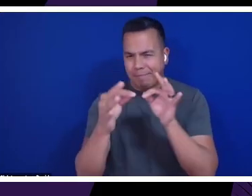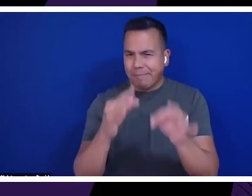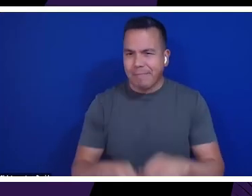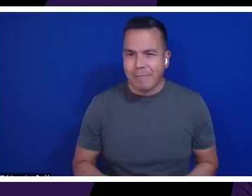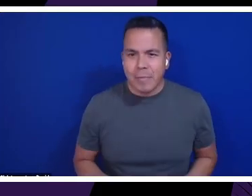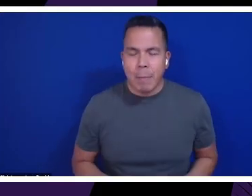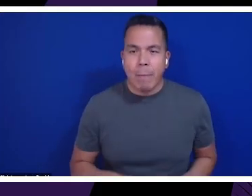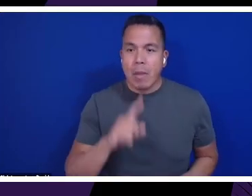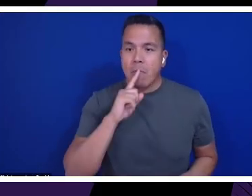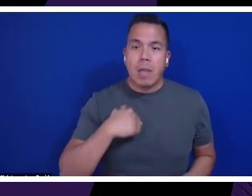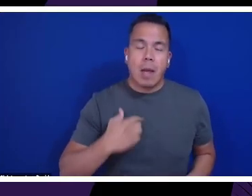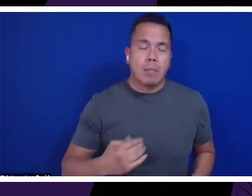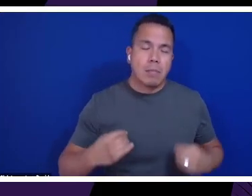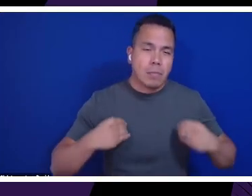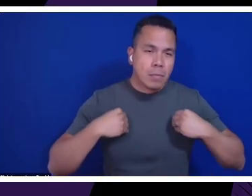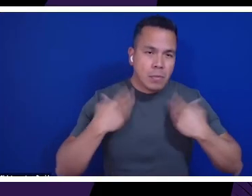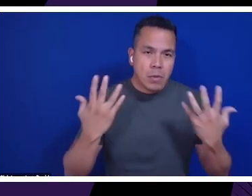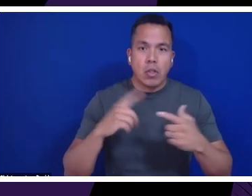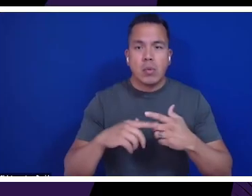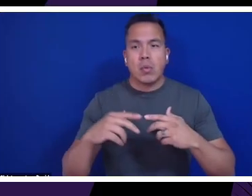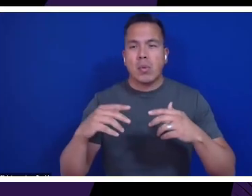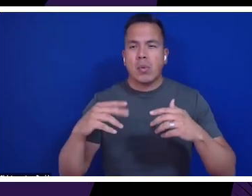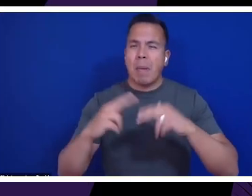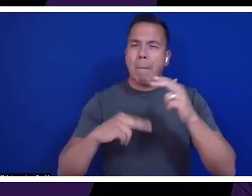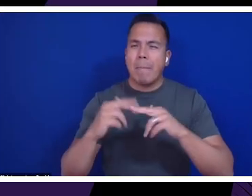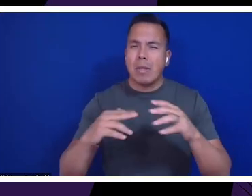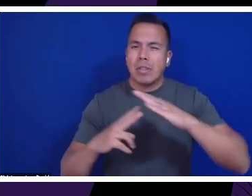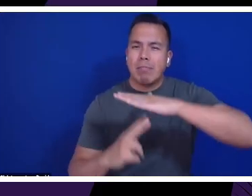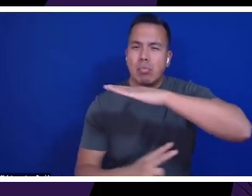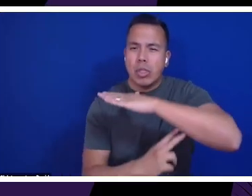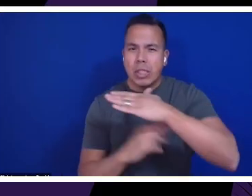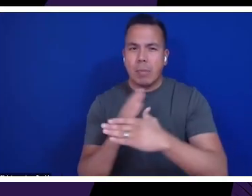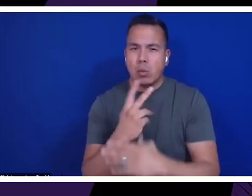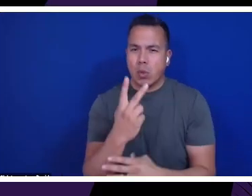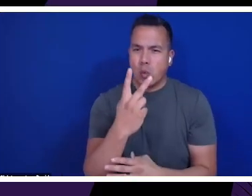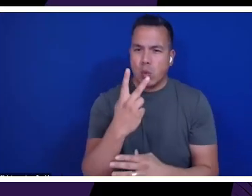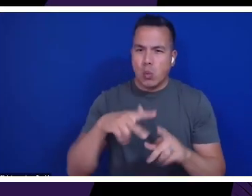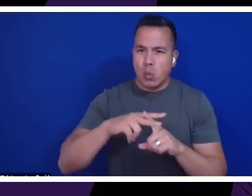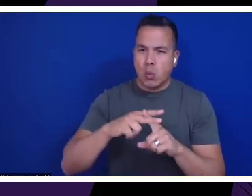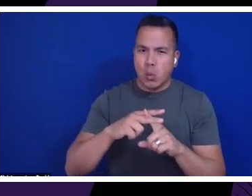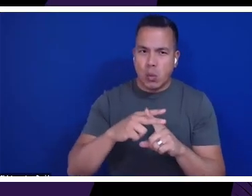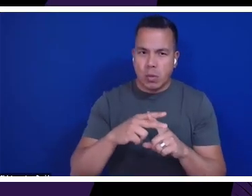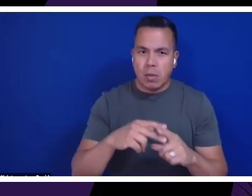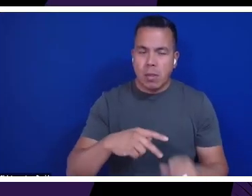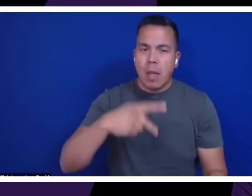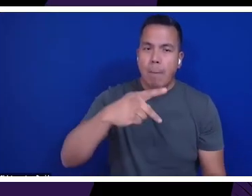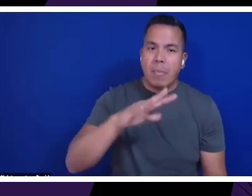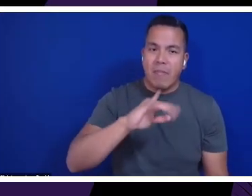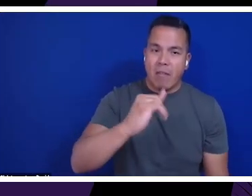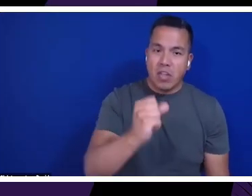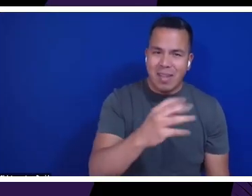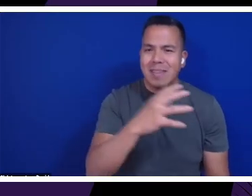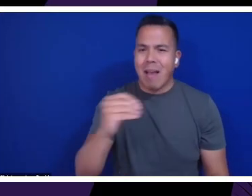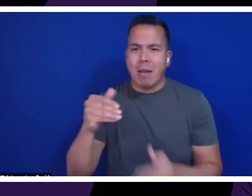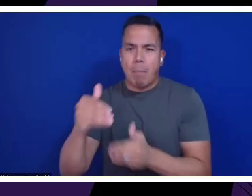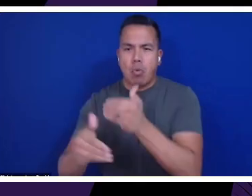build a bridge between these two beloved and very prestigious tools, P5.js and processing, because building bridges